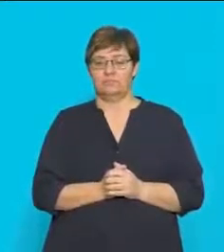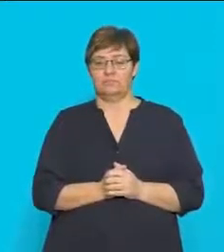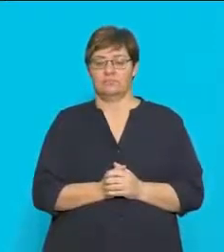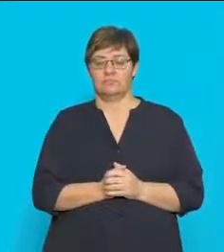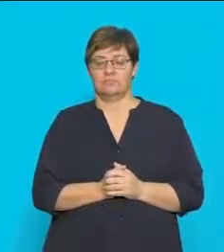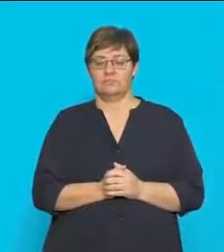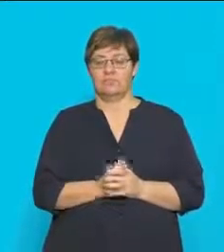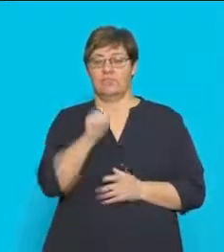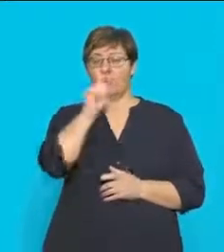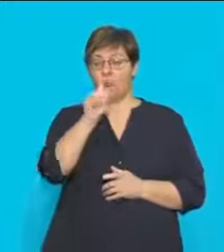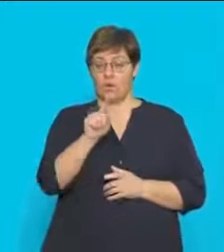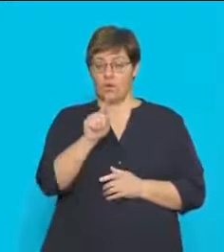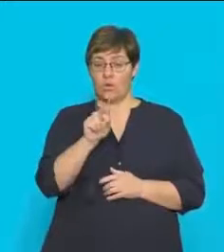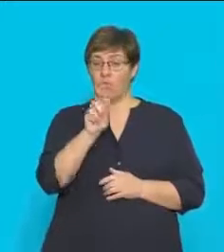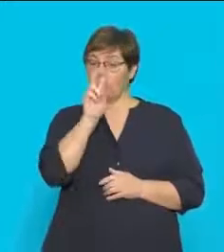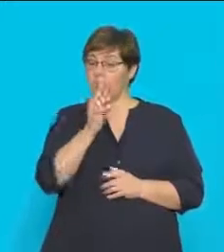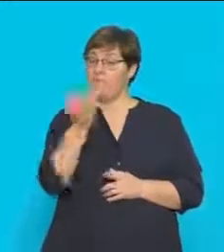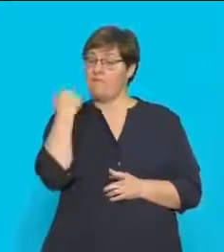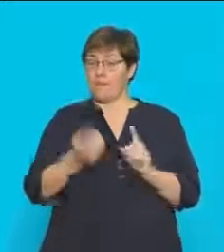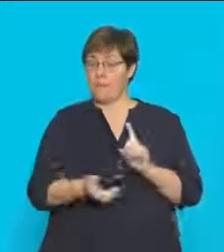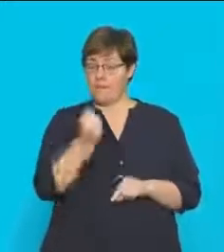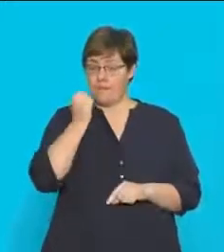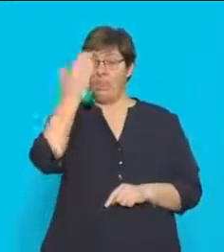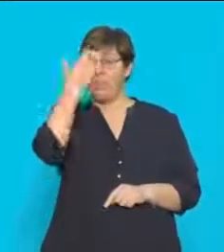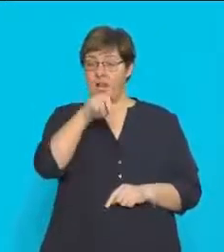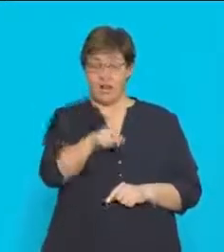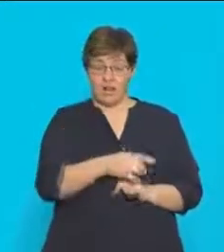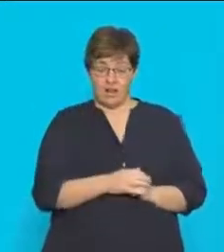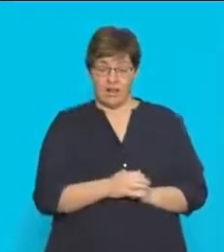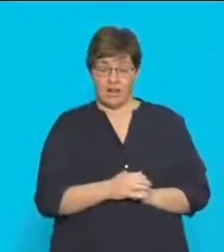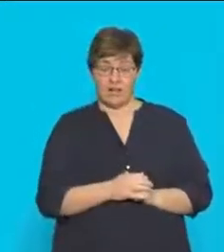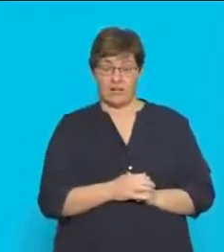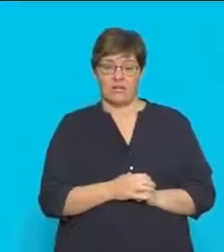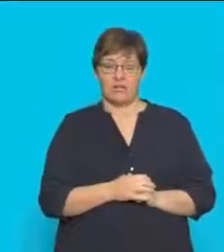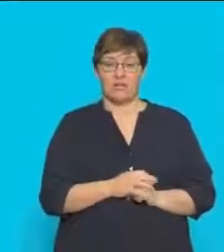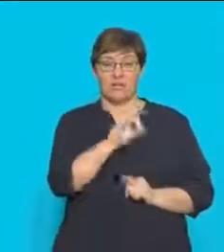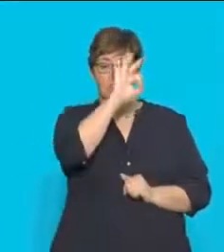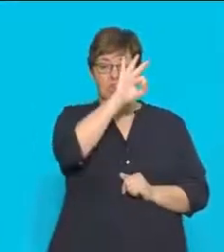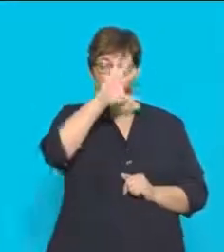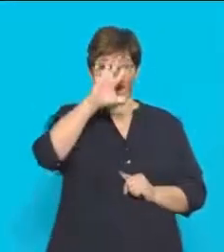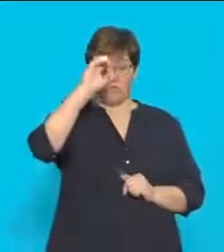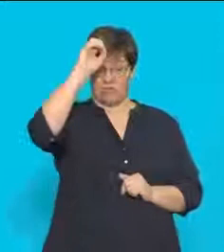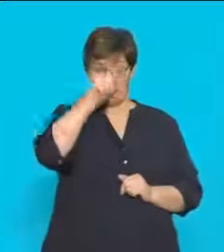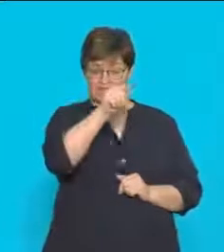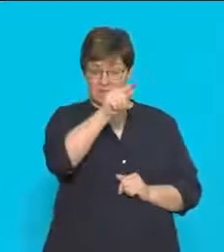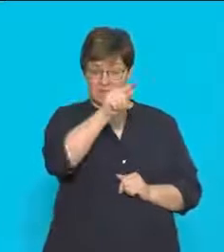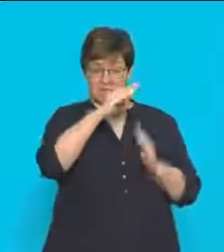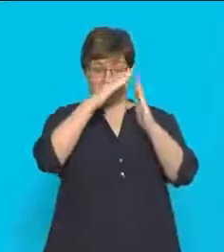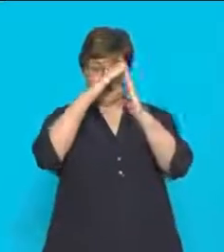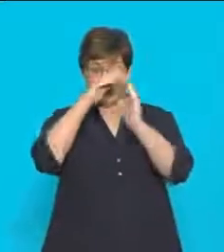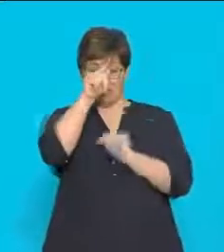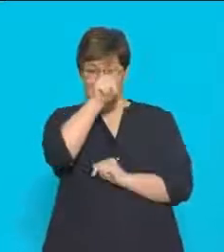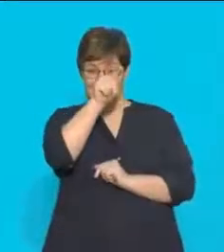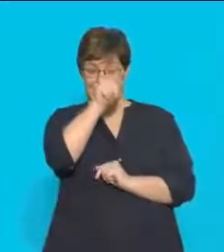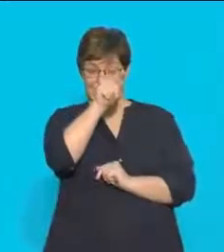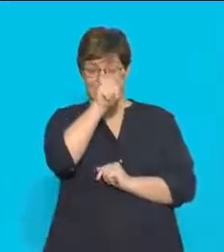Now, if we look at what we found earlier, we notice that 35, the angle